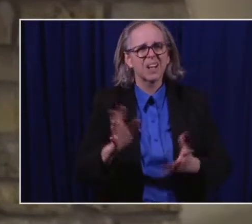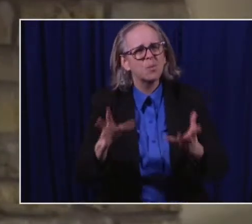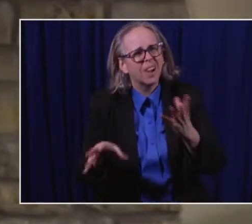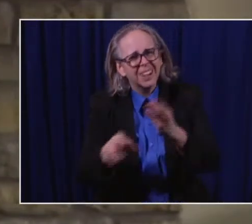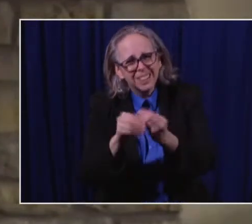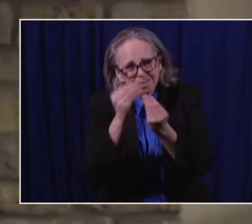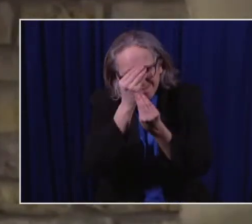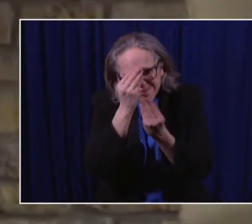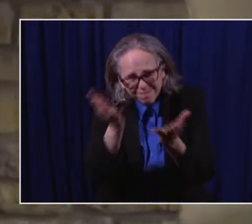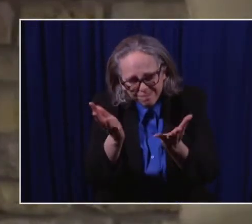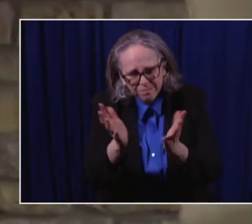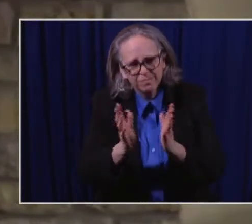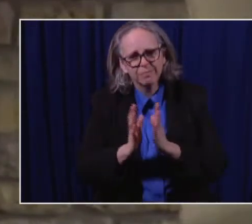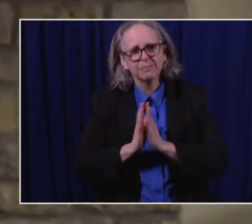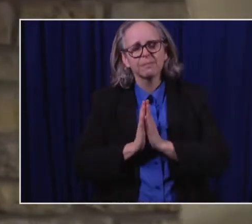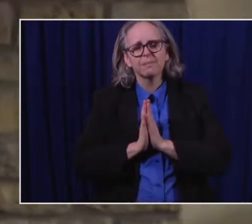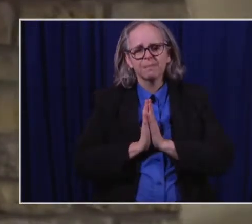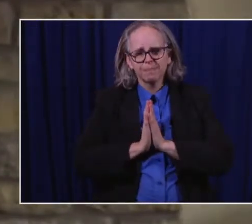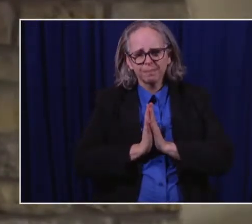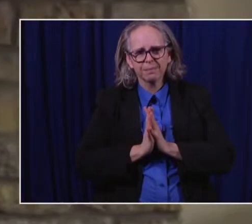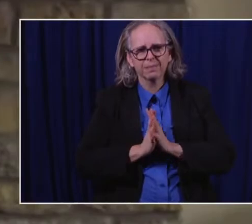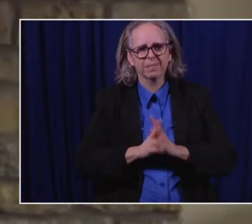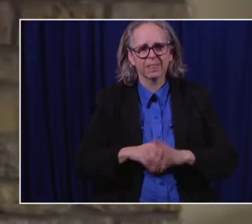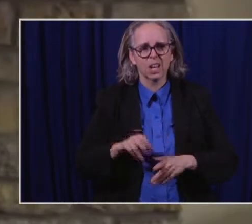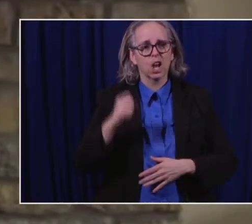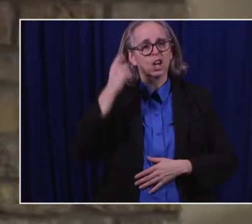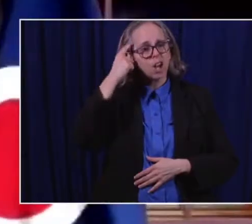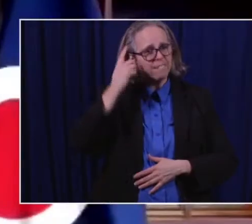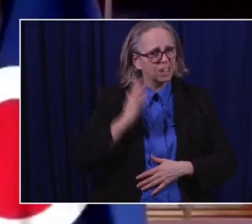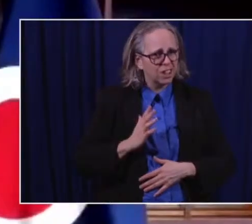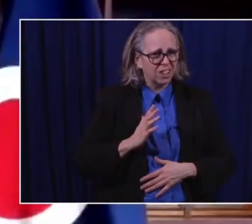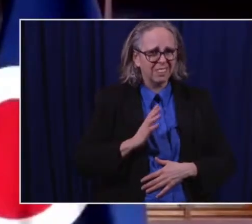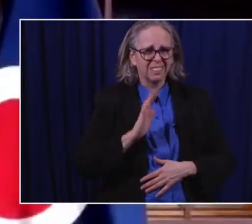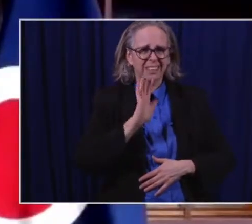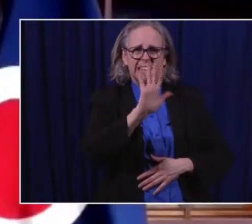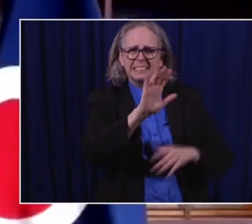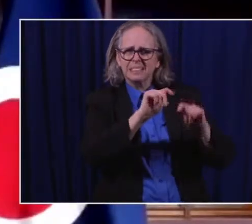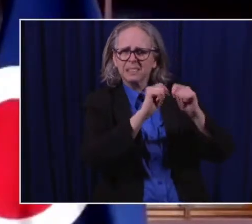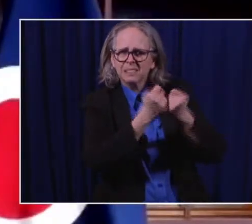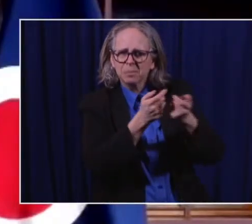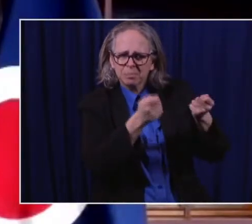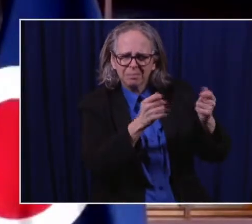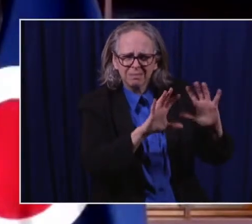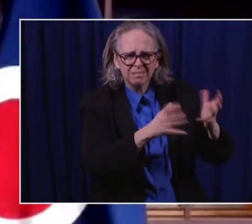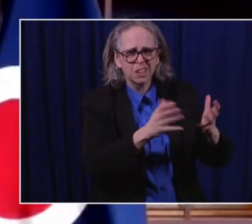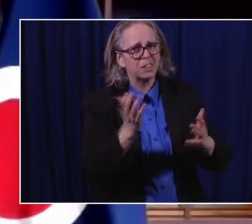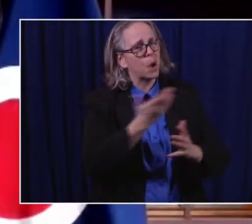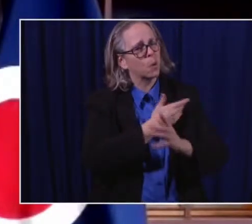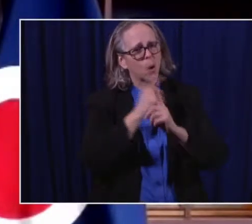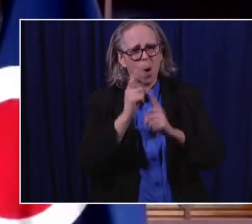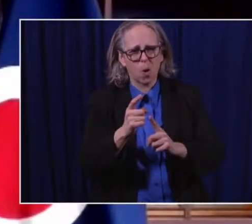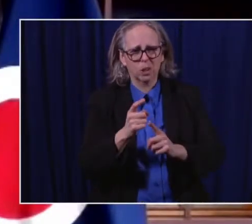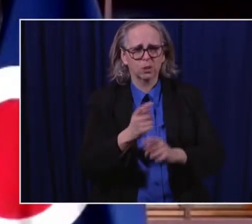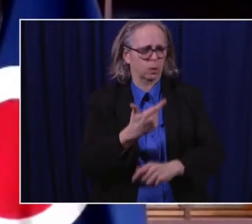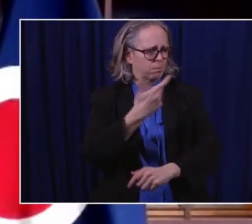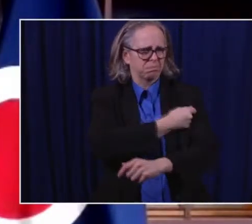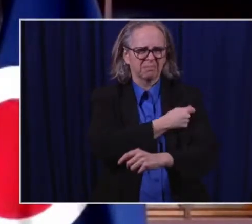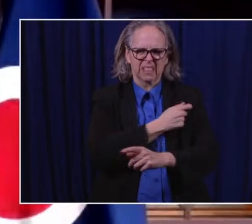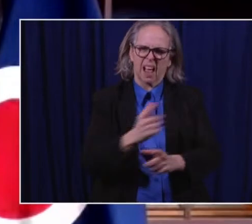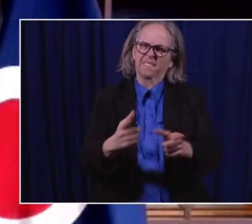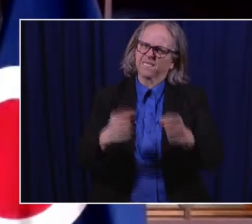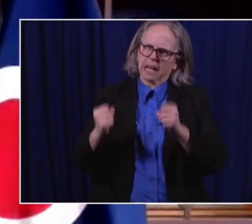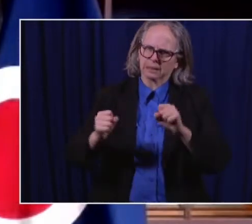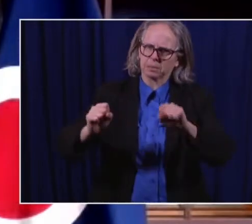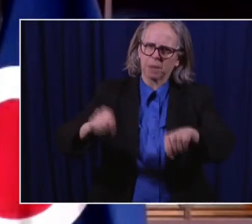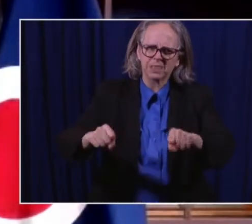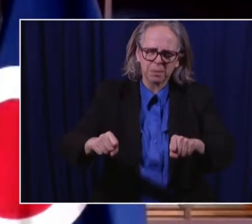the governor and the team are trying to get shots out as fast as they can. We're targeting at the people that we think